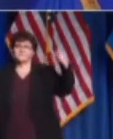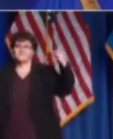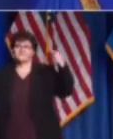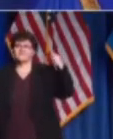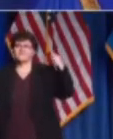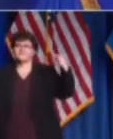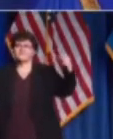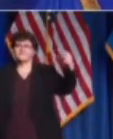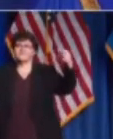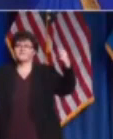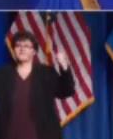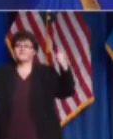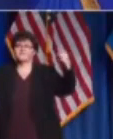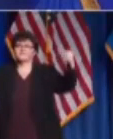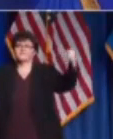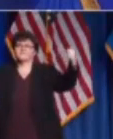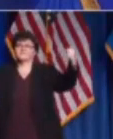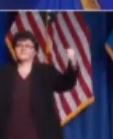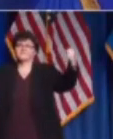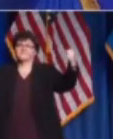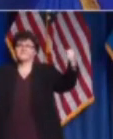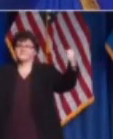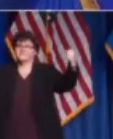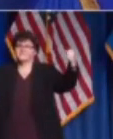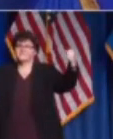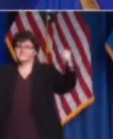the brave.